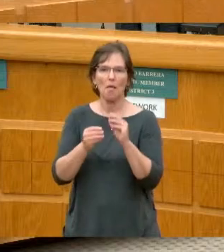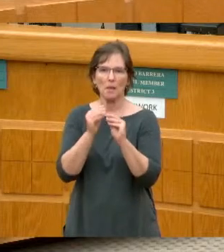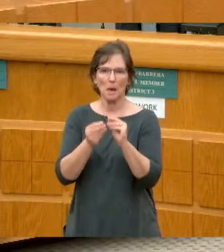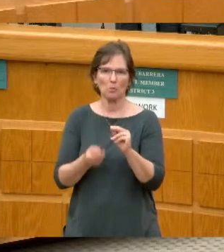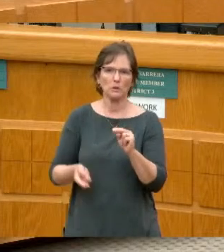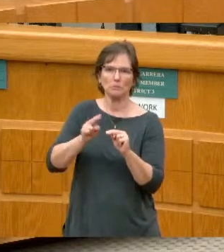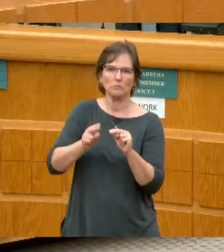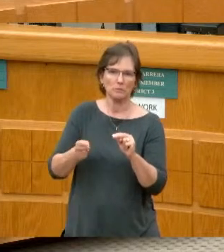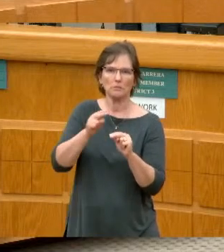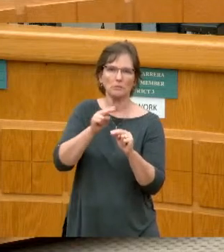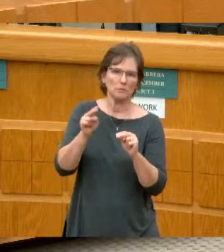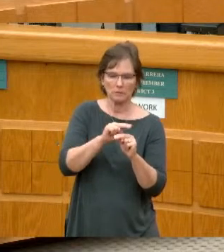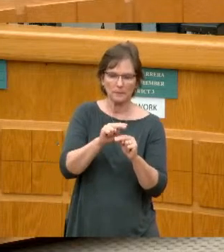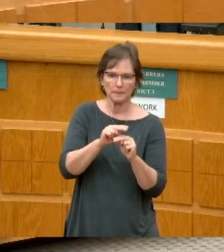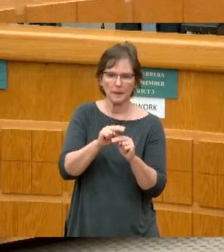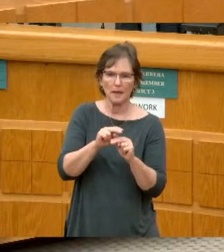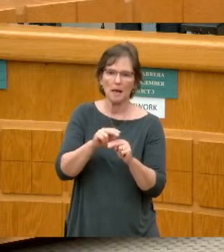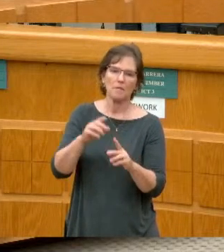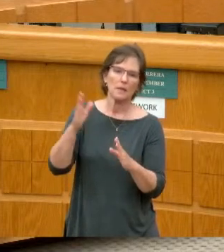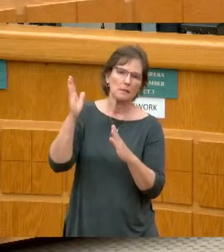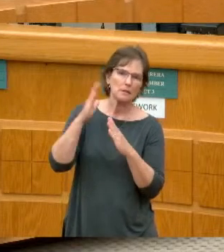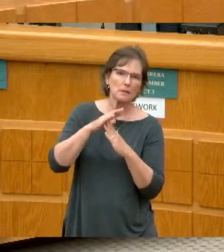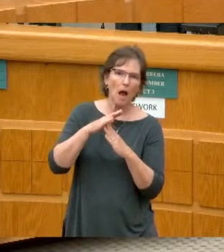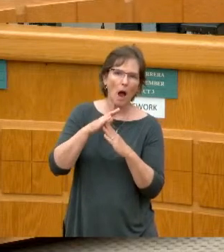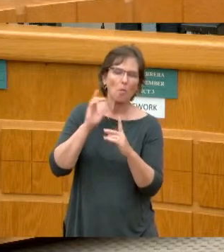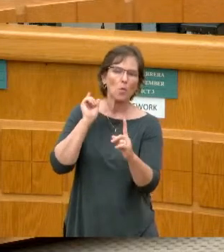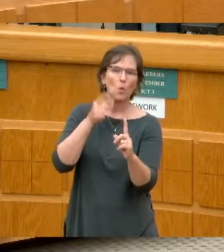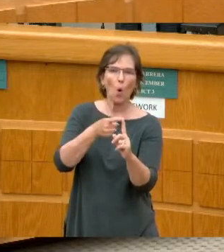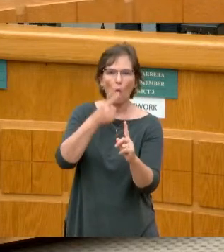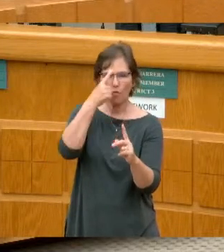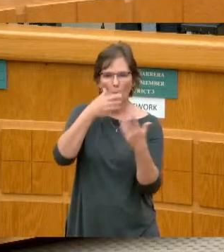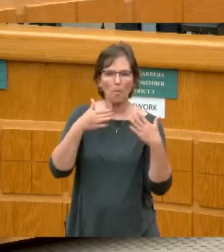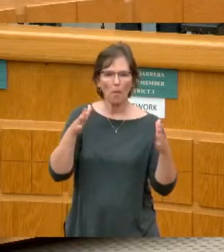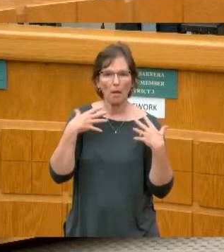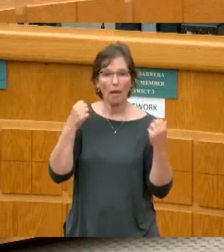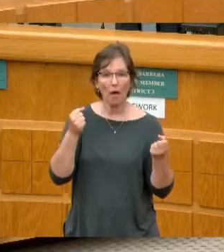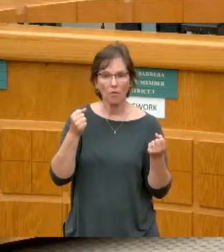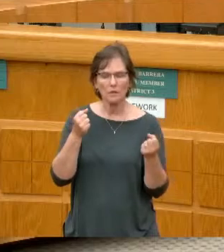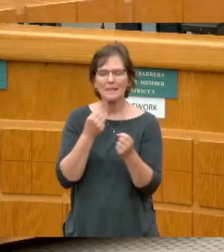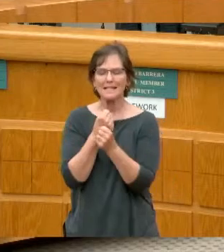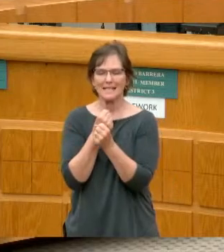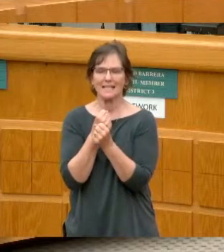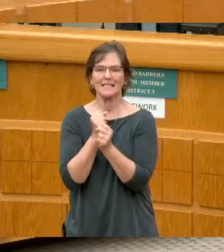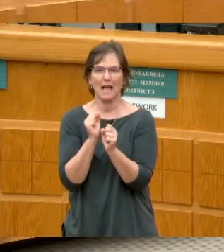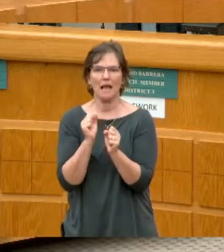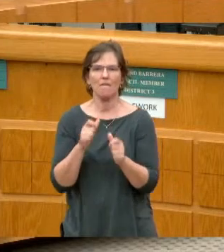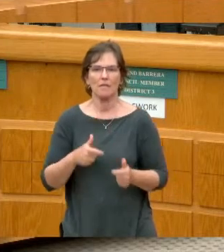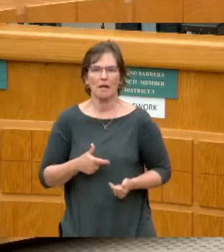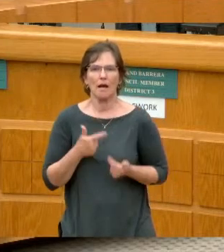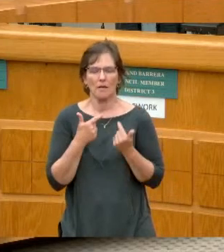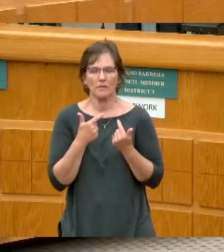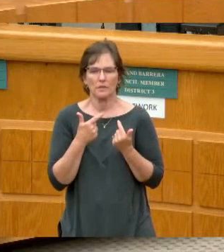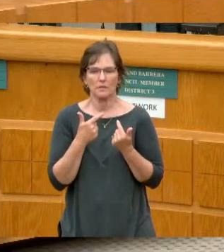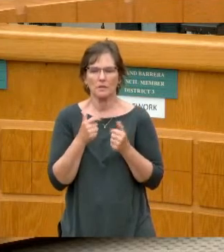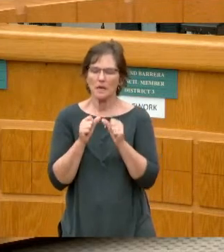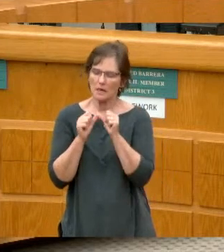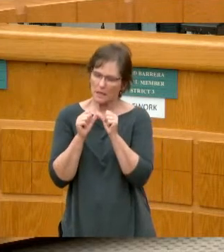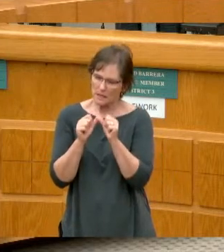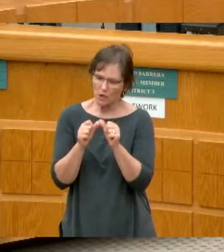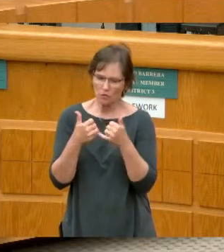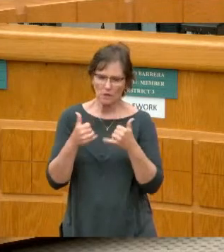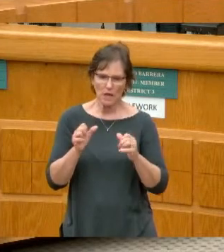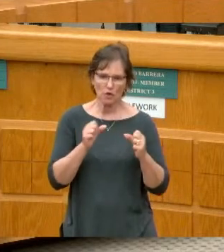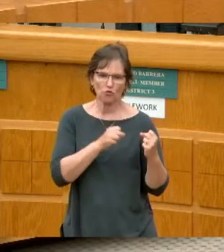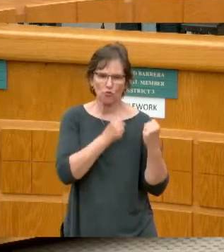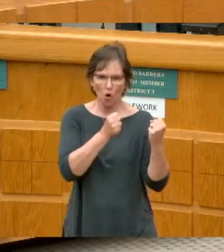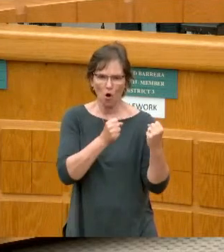being placed in harm's way. Let's find safe and enjoyable ways to celebrate this Thanksgiving so that